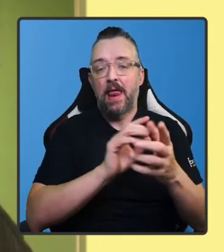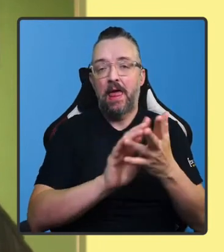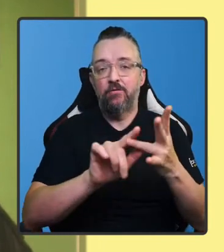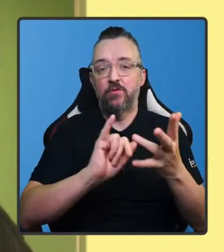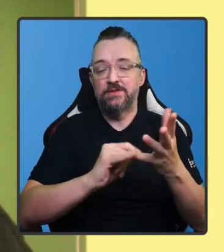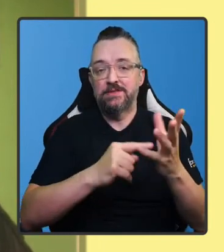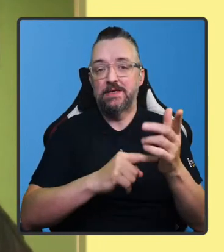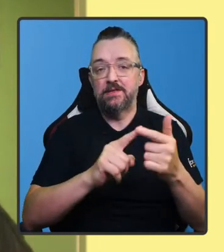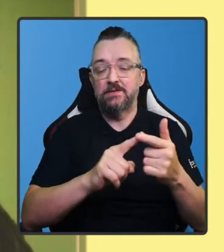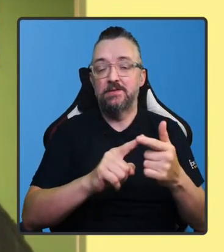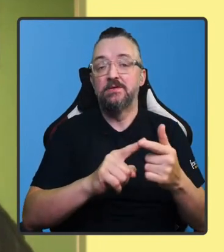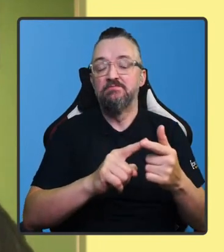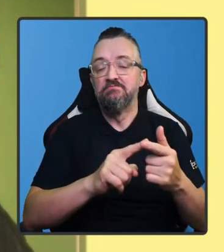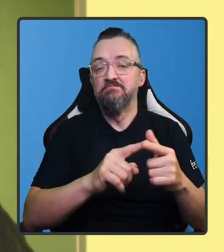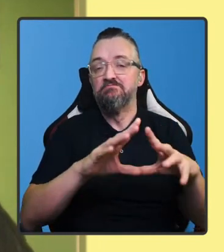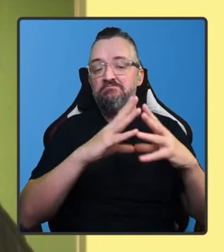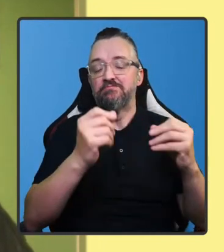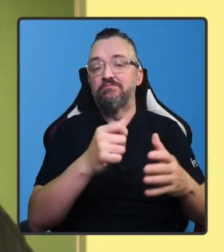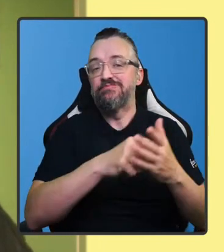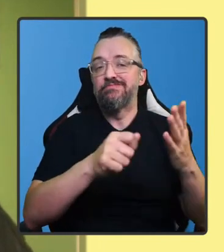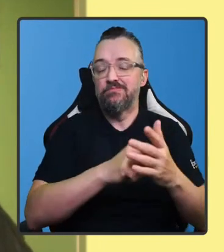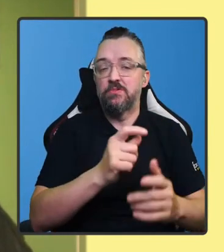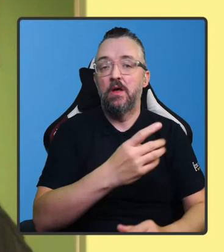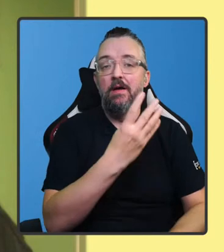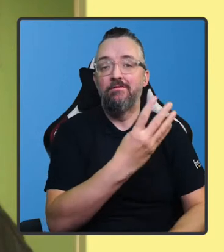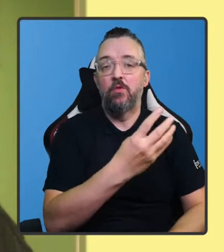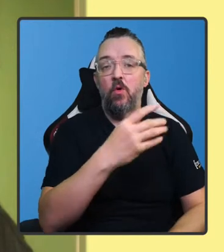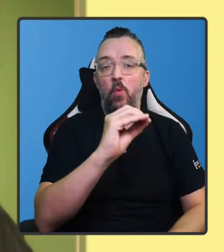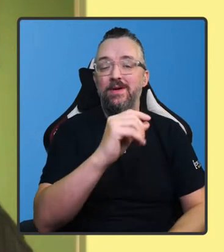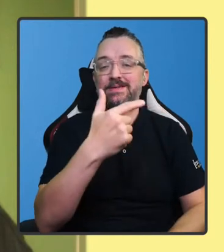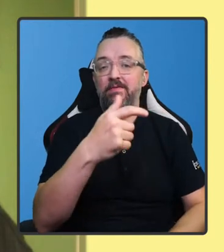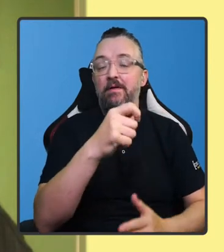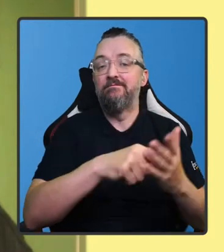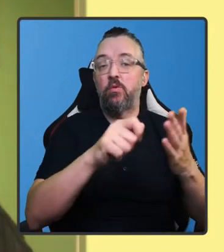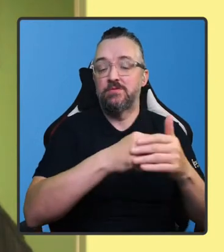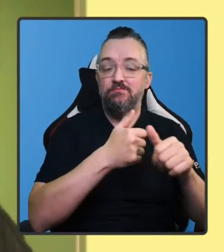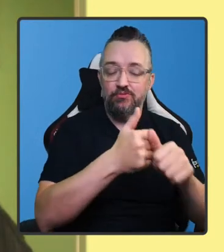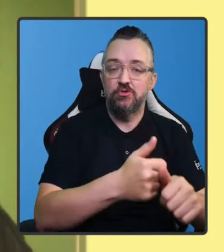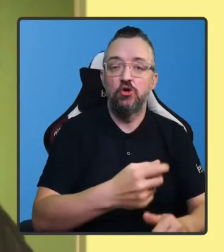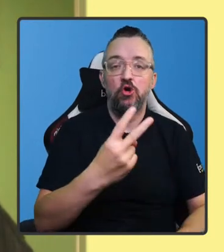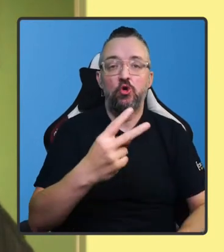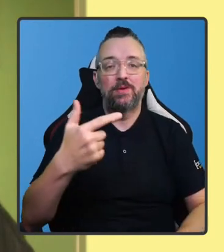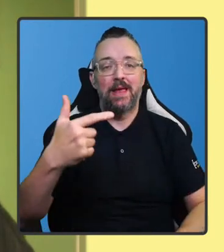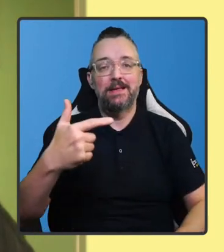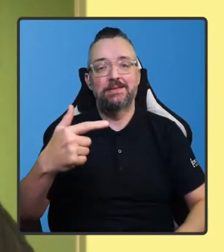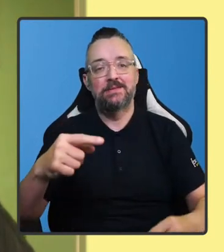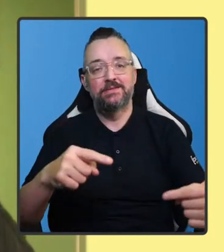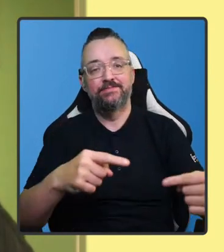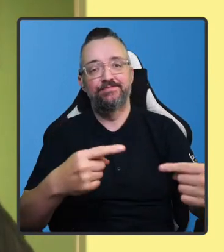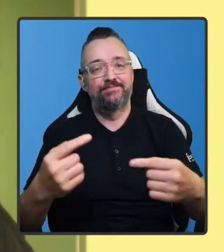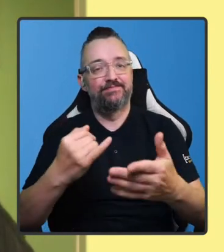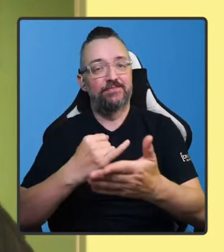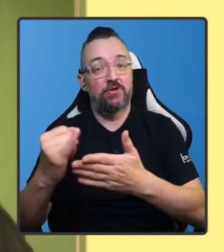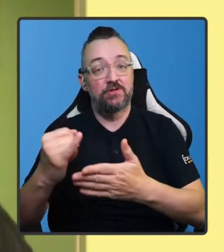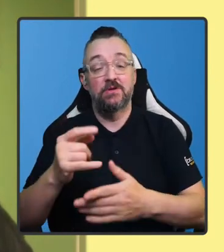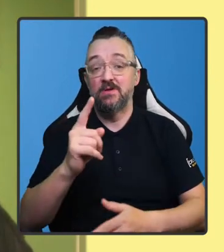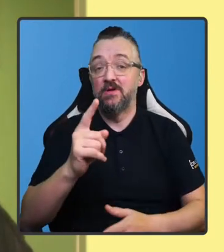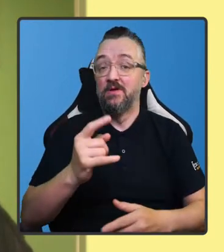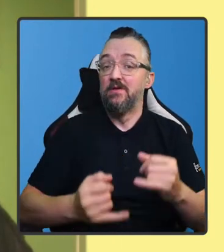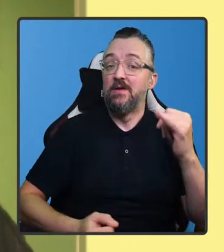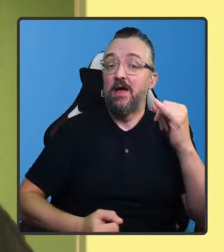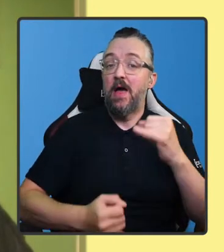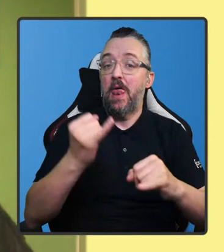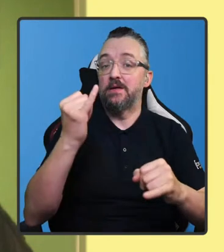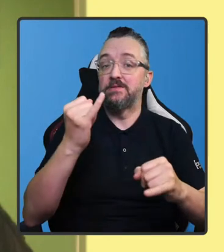passes overwhelmingly with 407 votes for and 28 against. And that was our final resolution